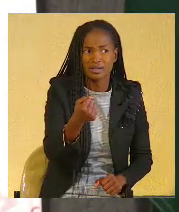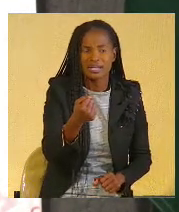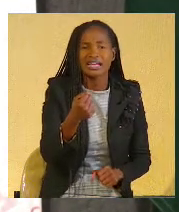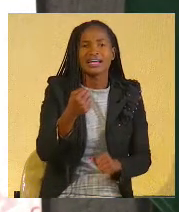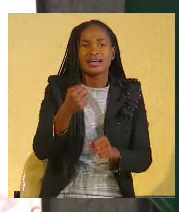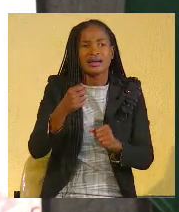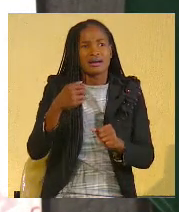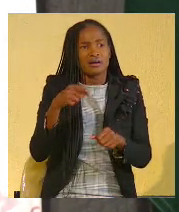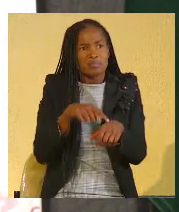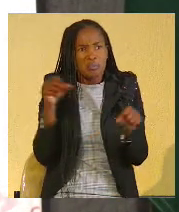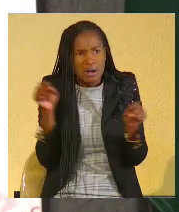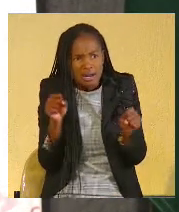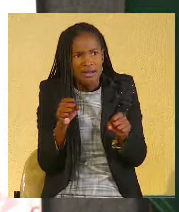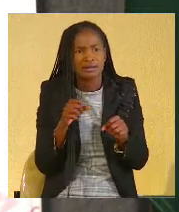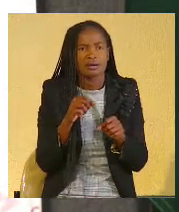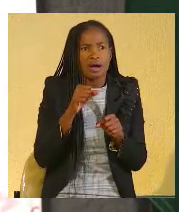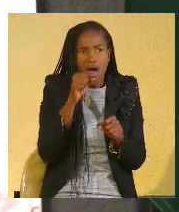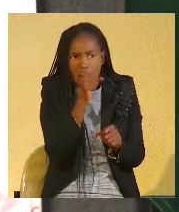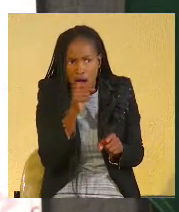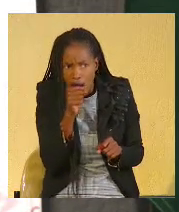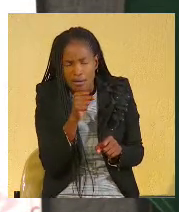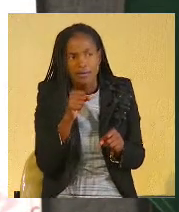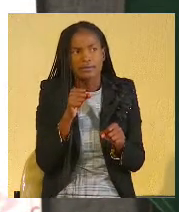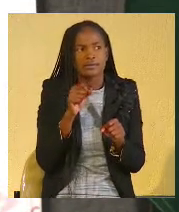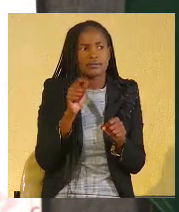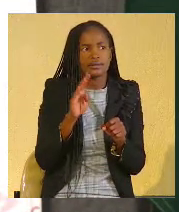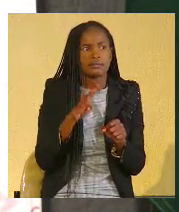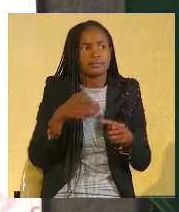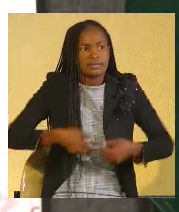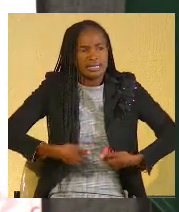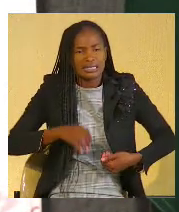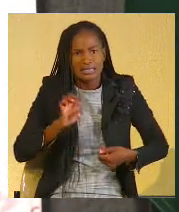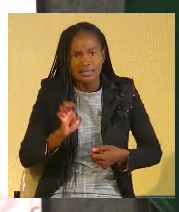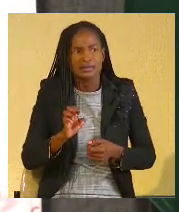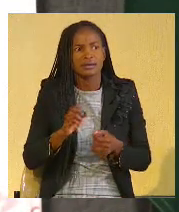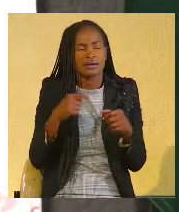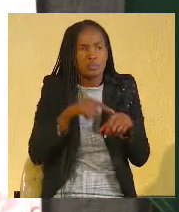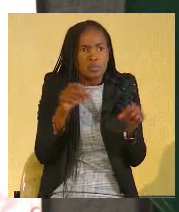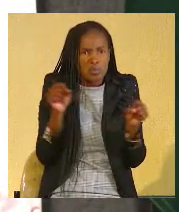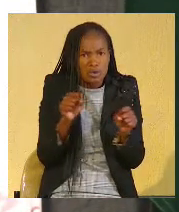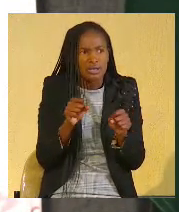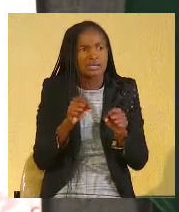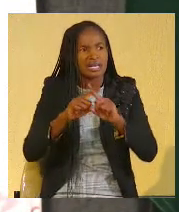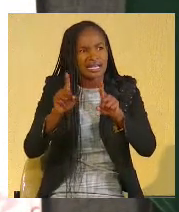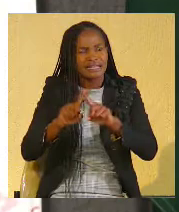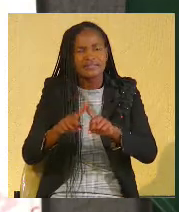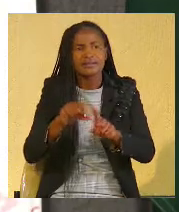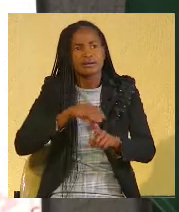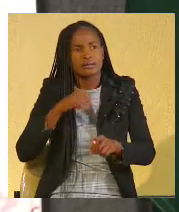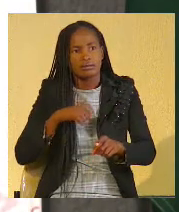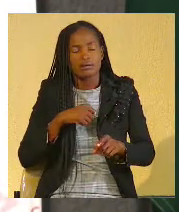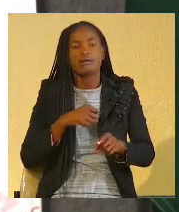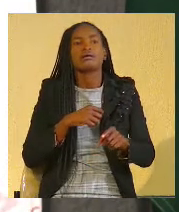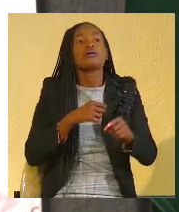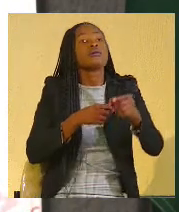not want to say that we do not allow ourselves that since there is COVID, we should forget